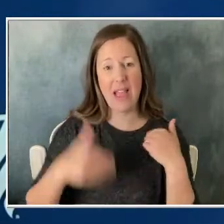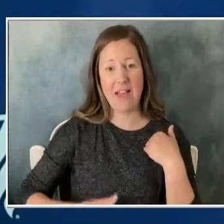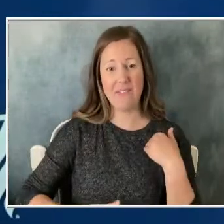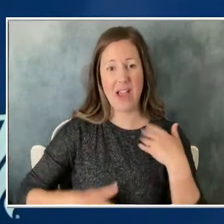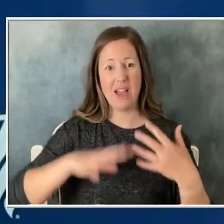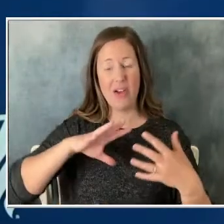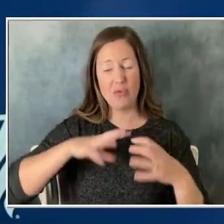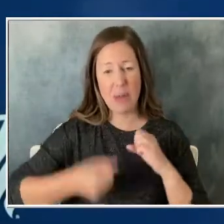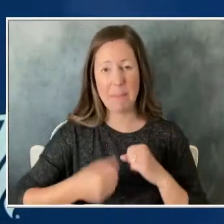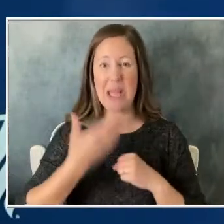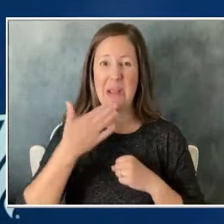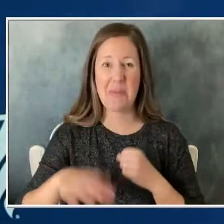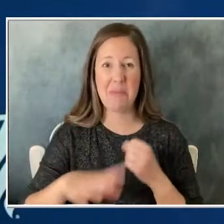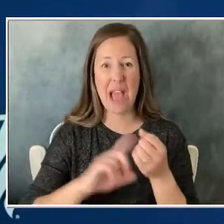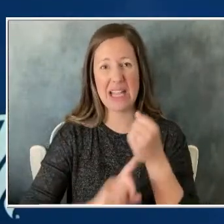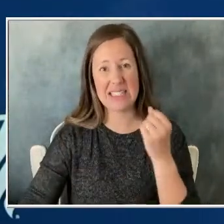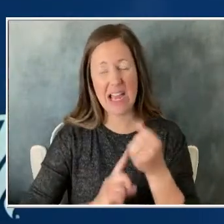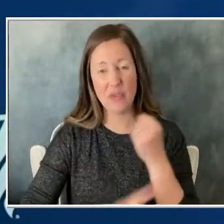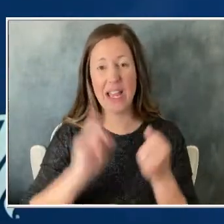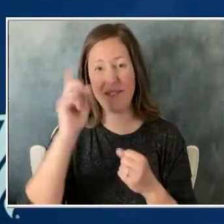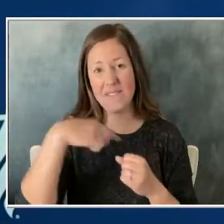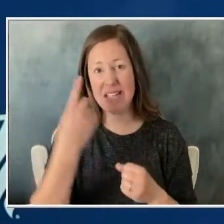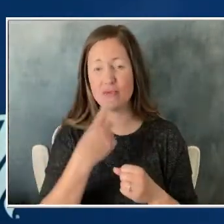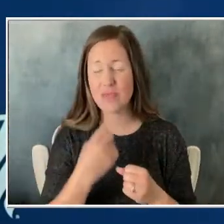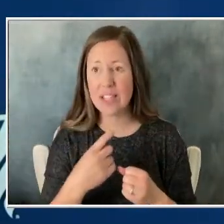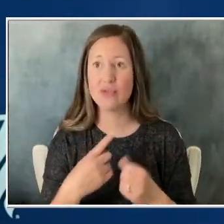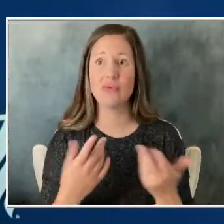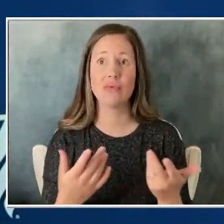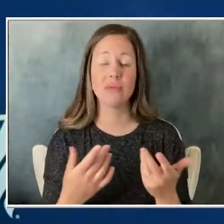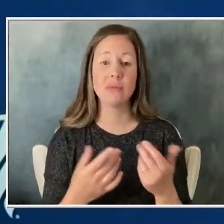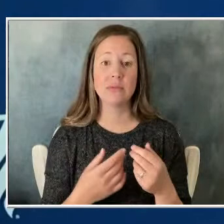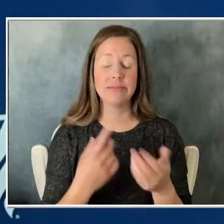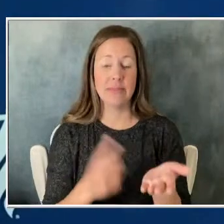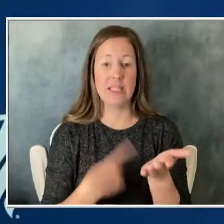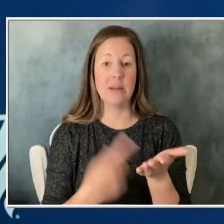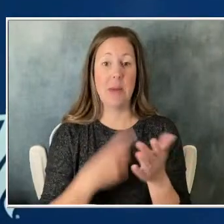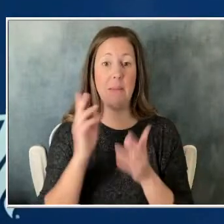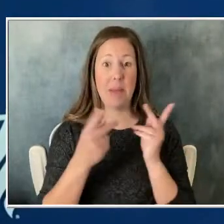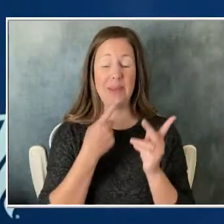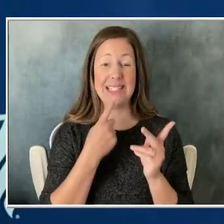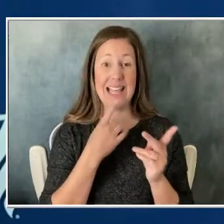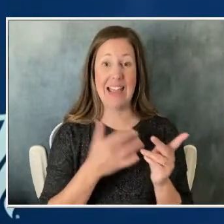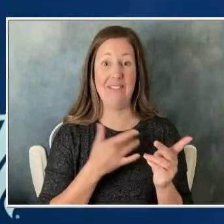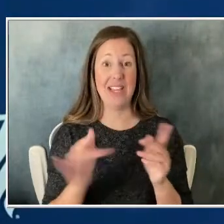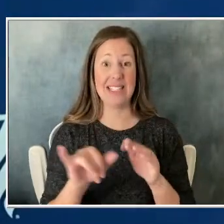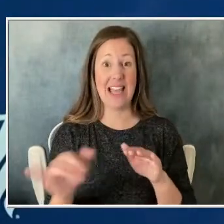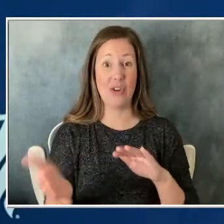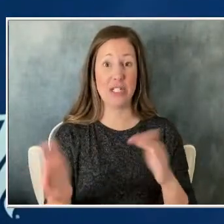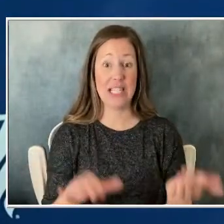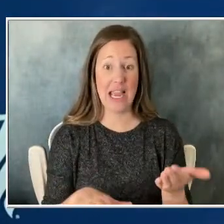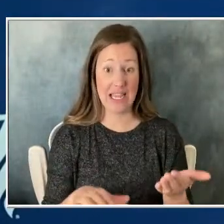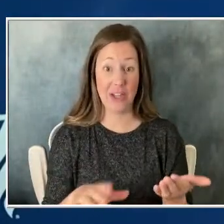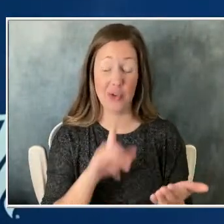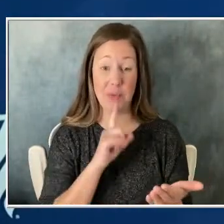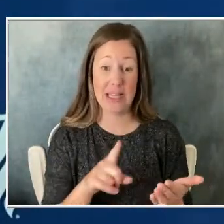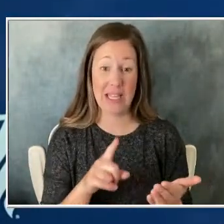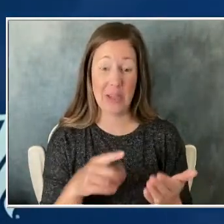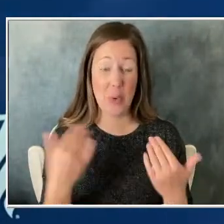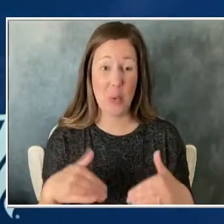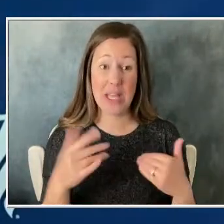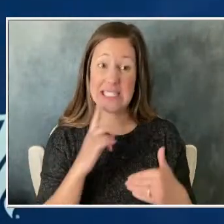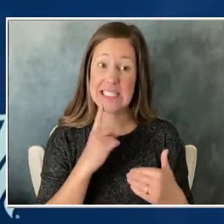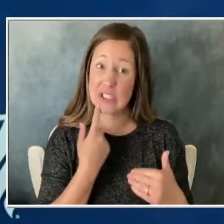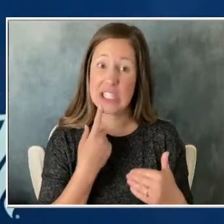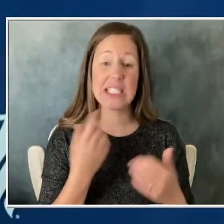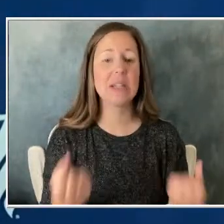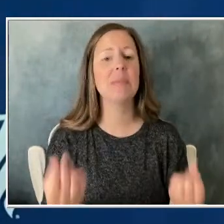their face gets flushed. Some people even say it feels like you're dying. That's how serious dumping can be. And there are ways to get around it. One of